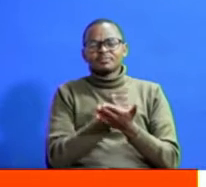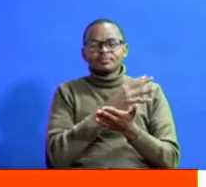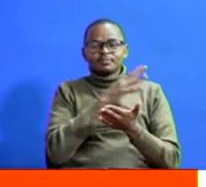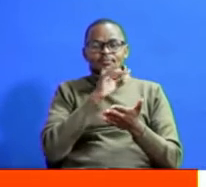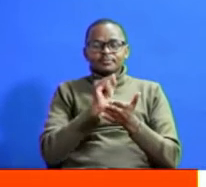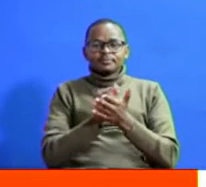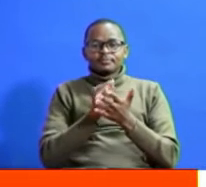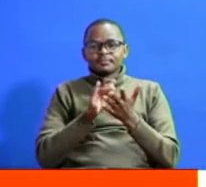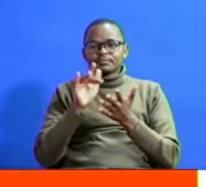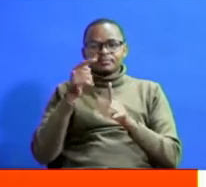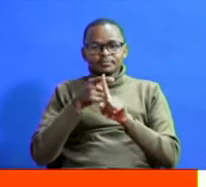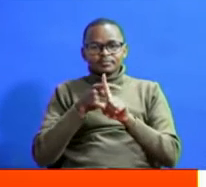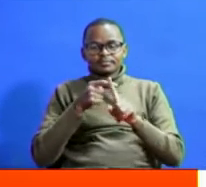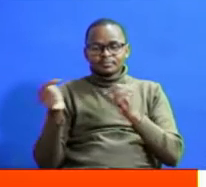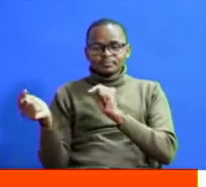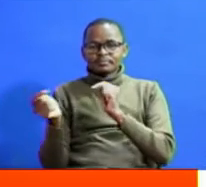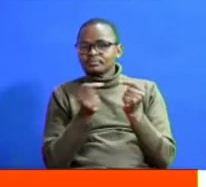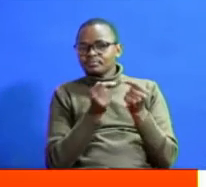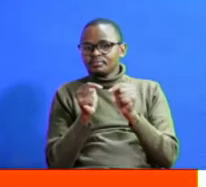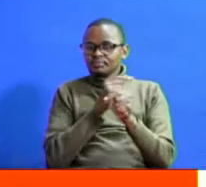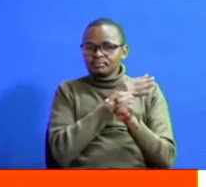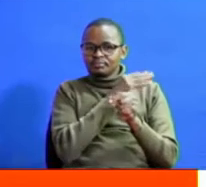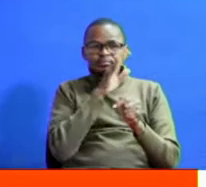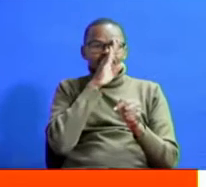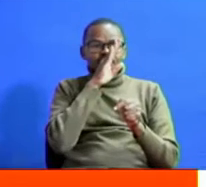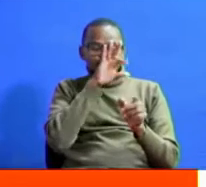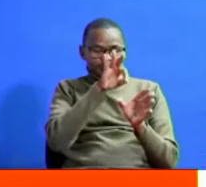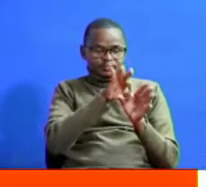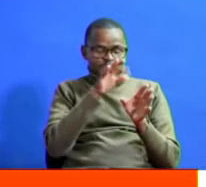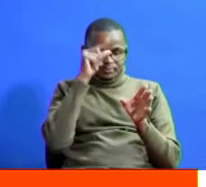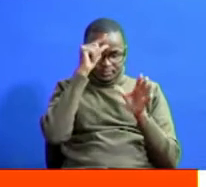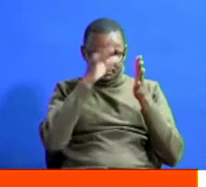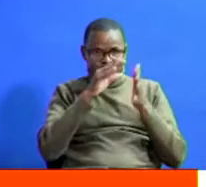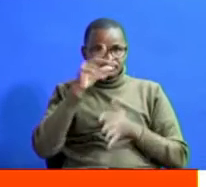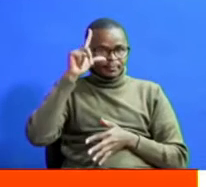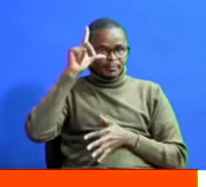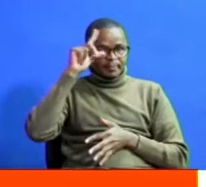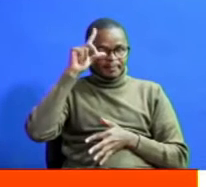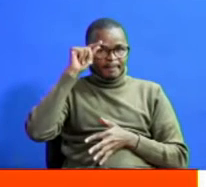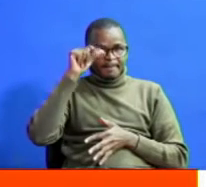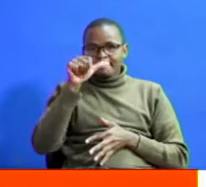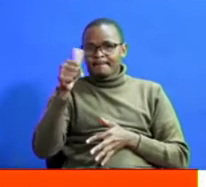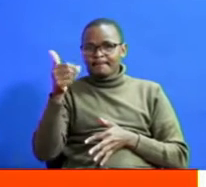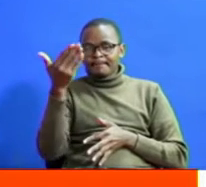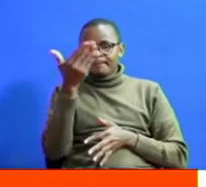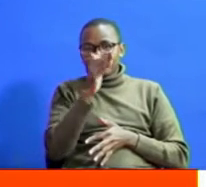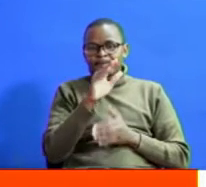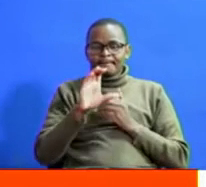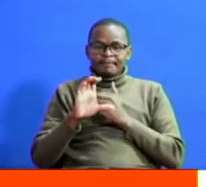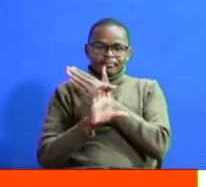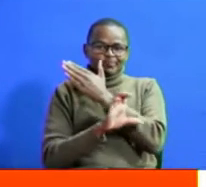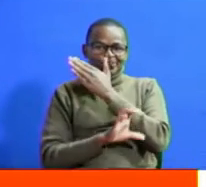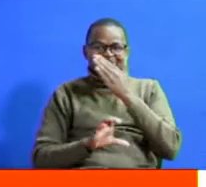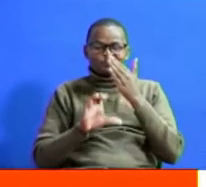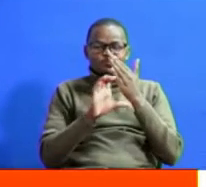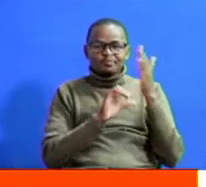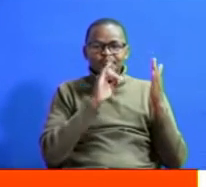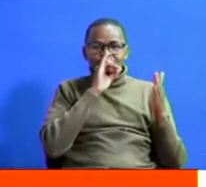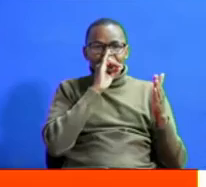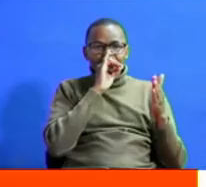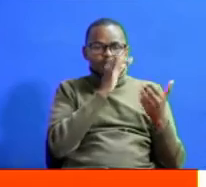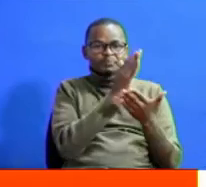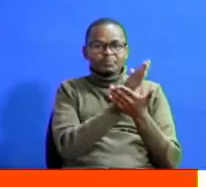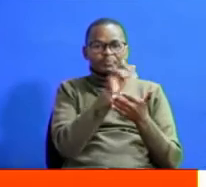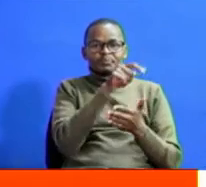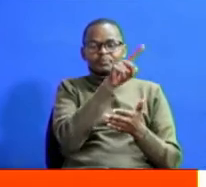thus disqualified from contesting and being elected as the governor Mombasa County or any other county. Your candidature is